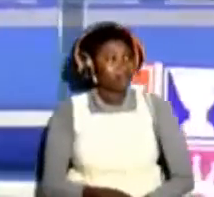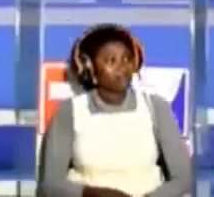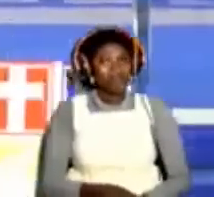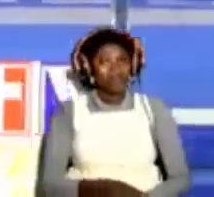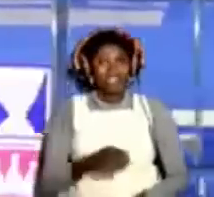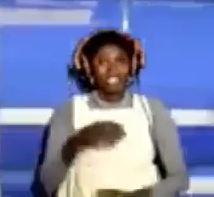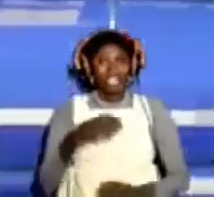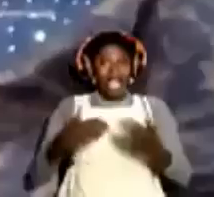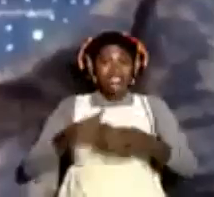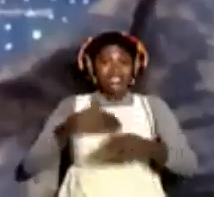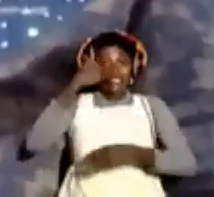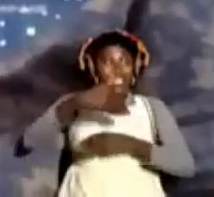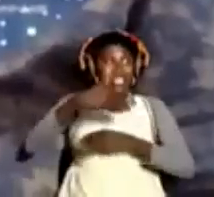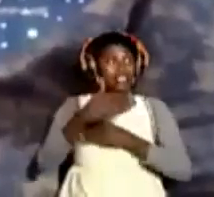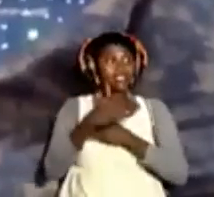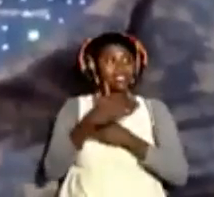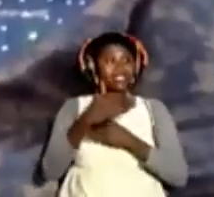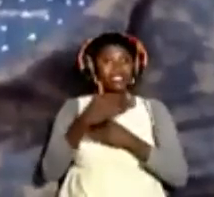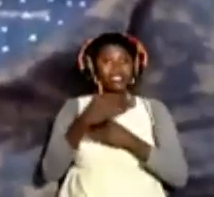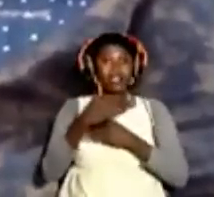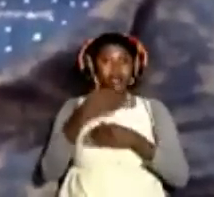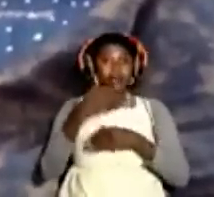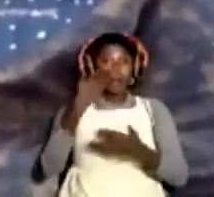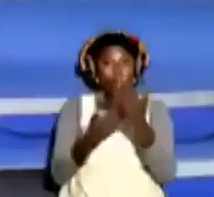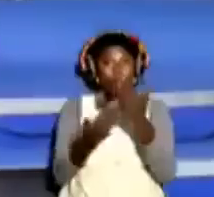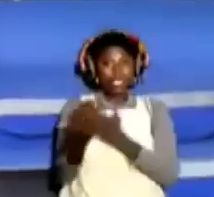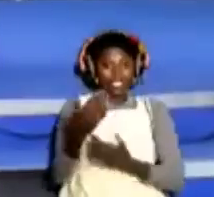By the following morning, they package the cloth.